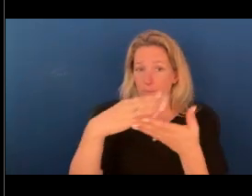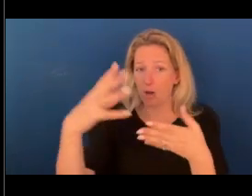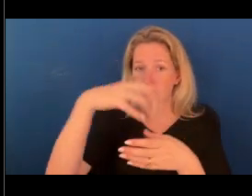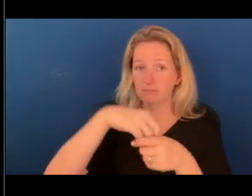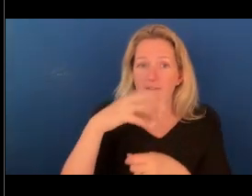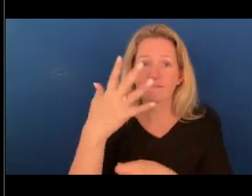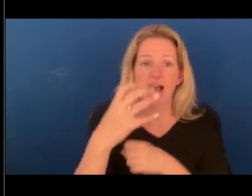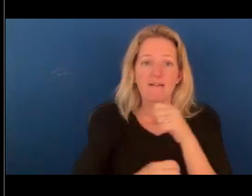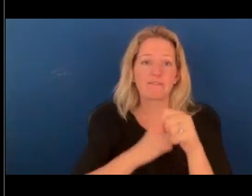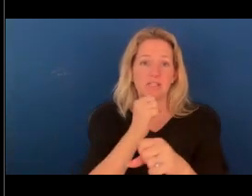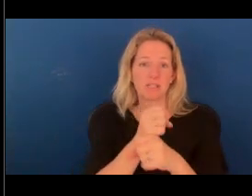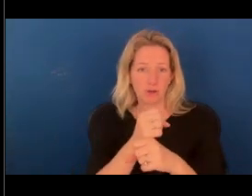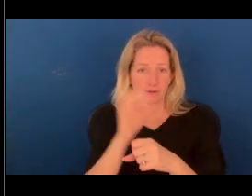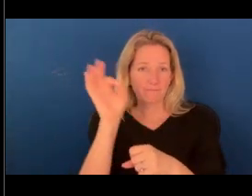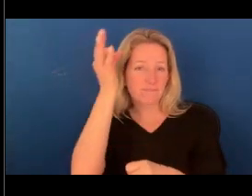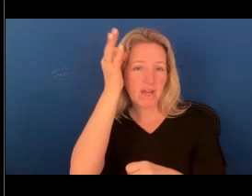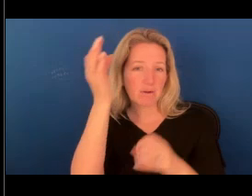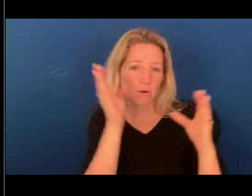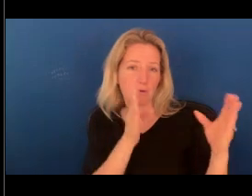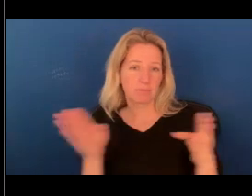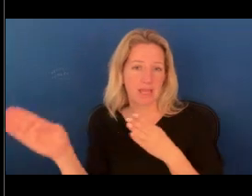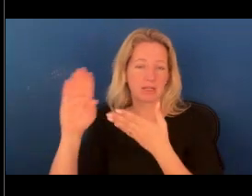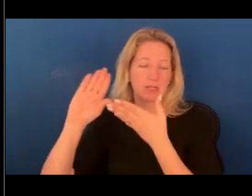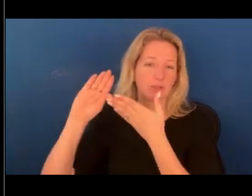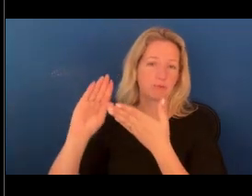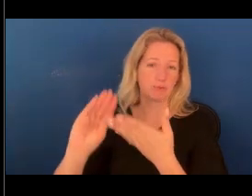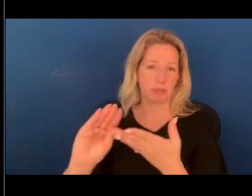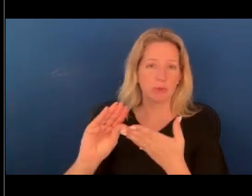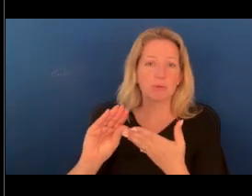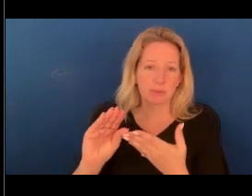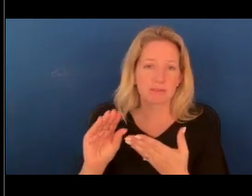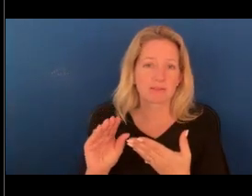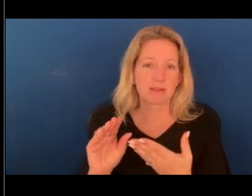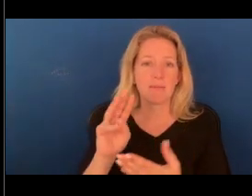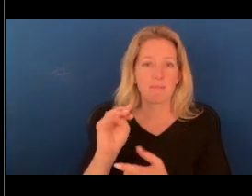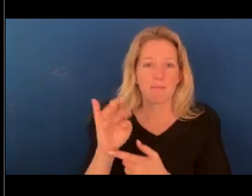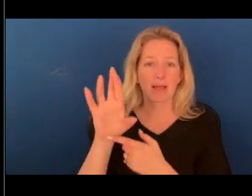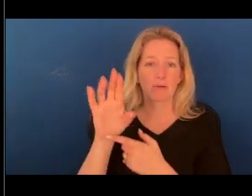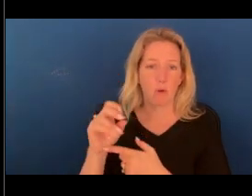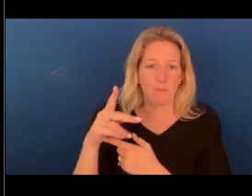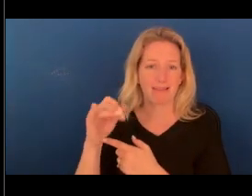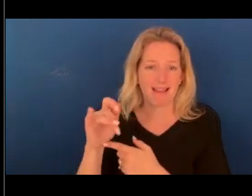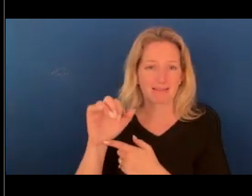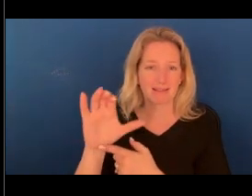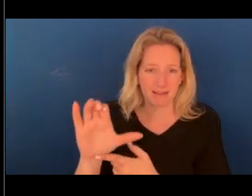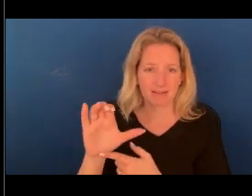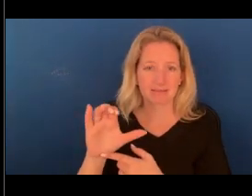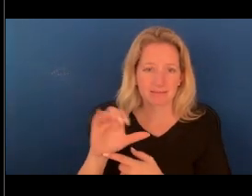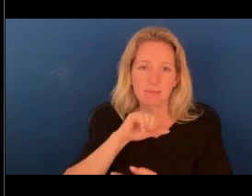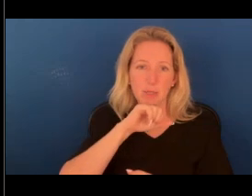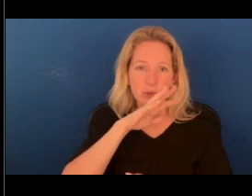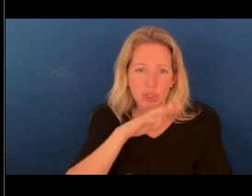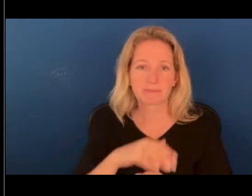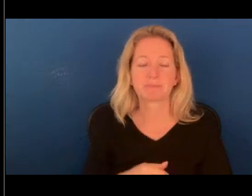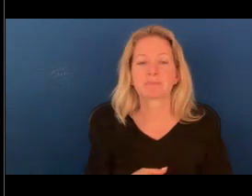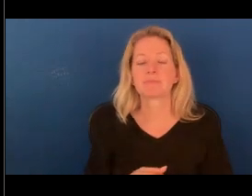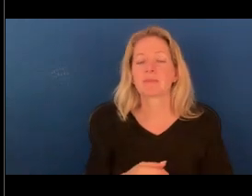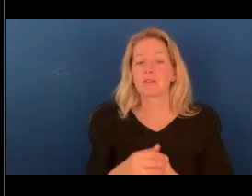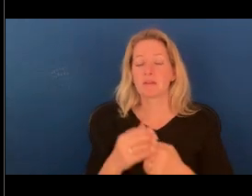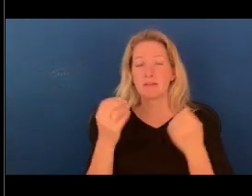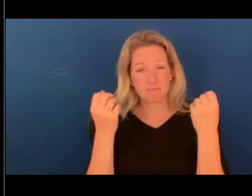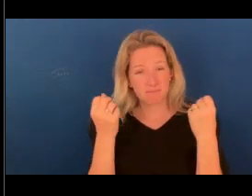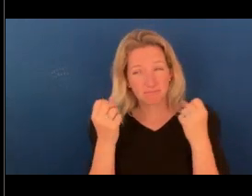reduce microfiber pollution. So that was in the statute, that requirement for the federal plan. We have a dozen federal agencies with firm or contingent commitments